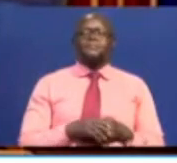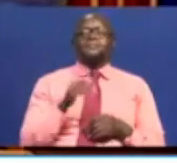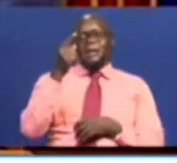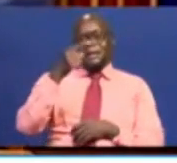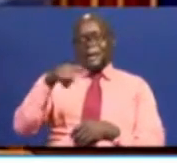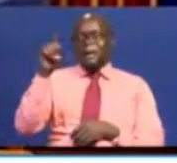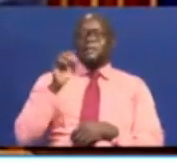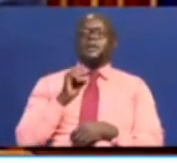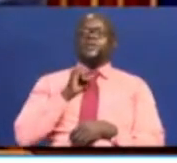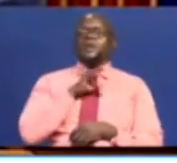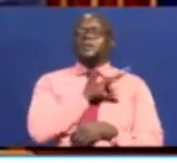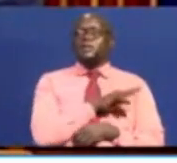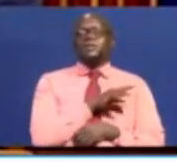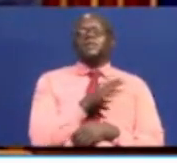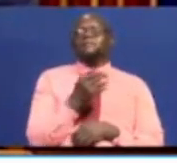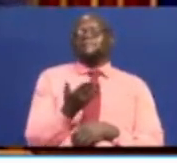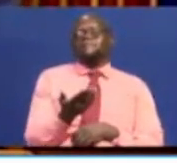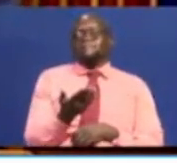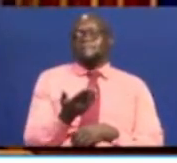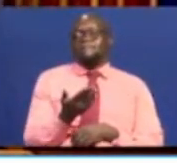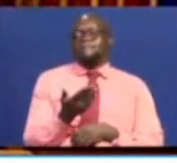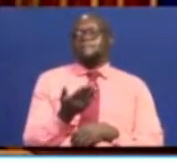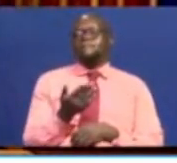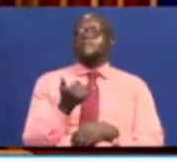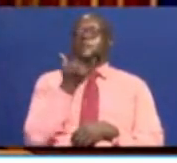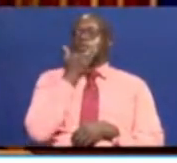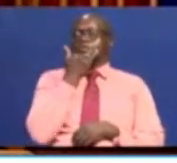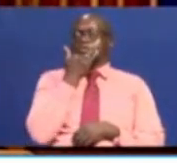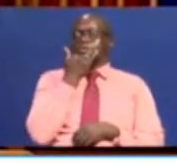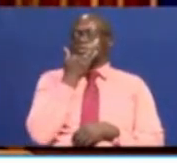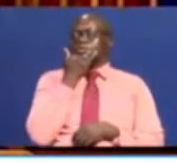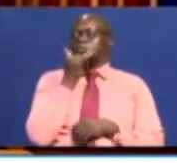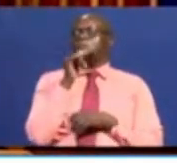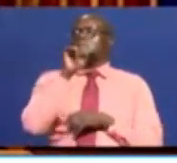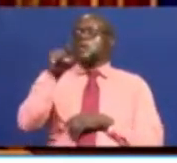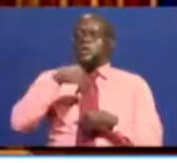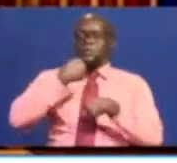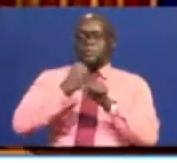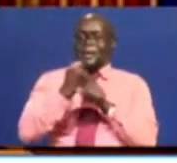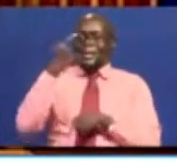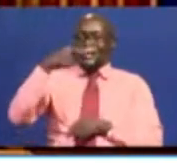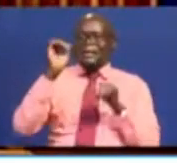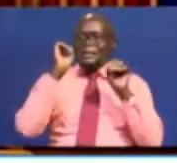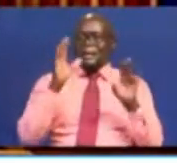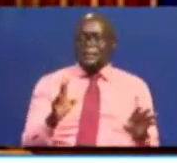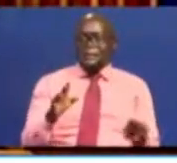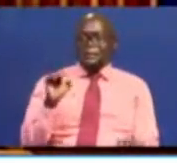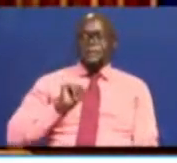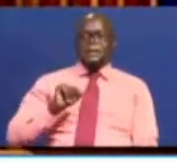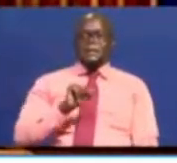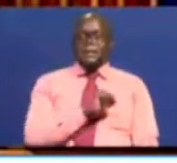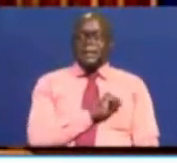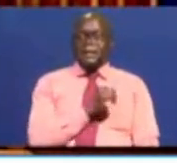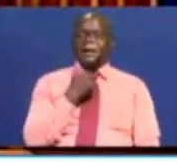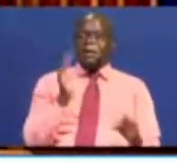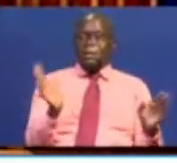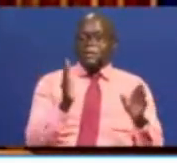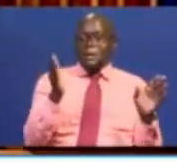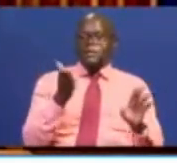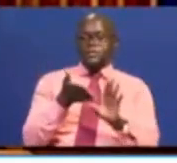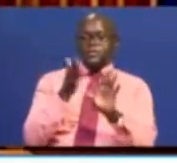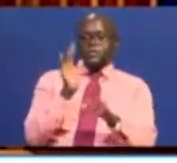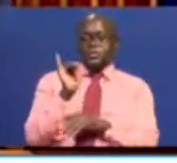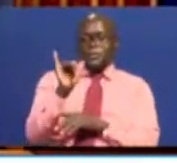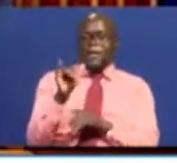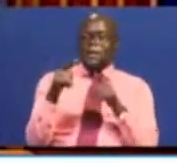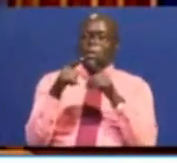Exactly, you are shouting across the aisle. Two wrongs don't make a right. Senator Sifuna, I would urge you to